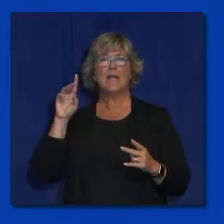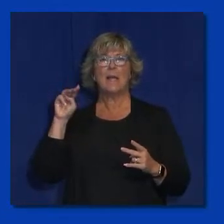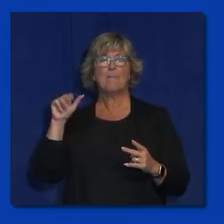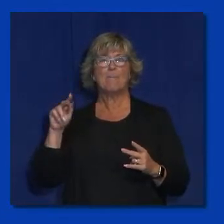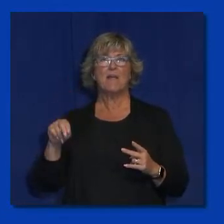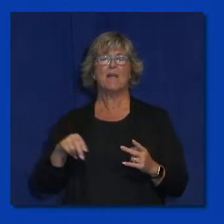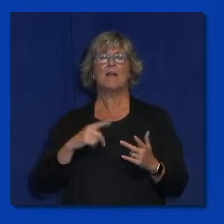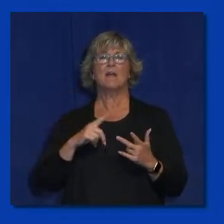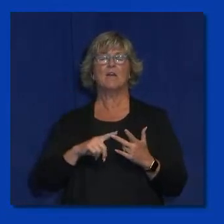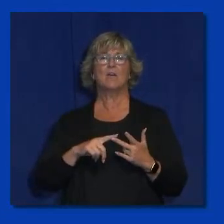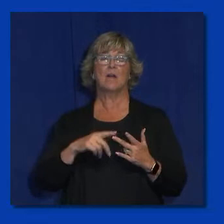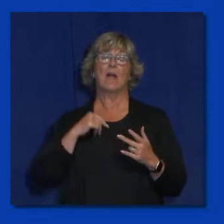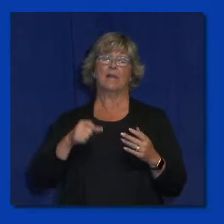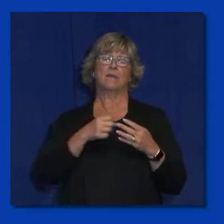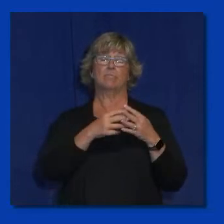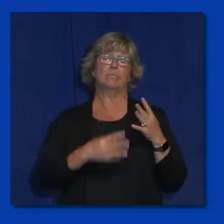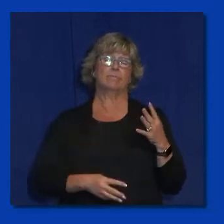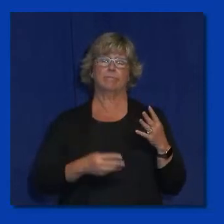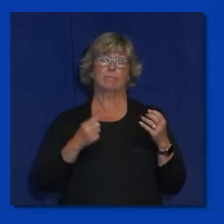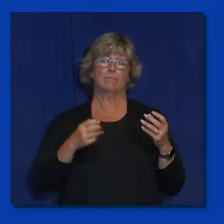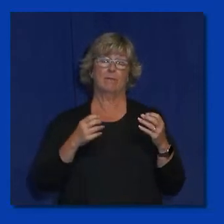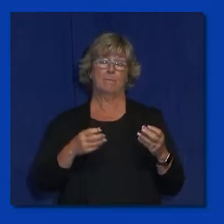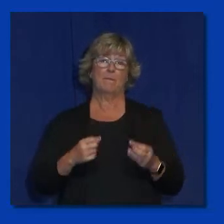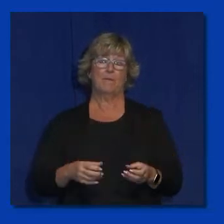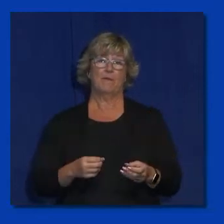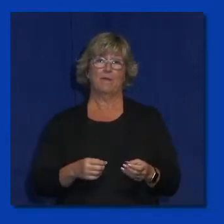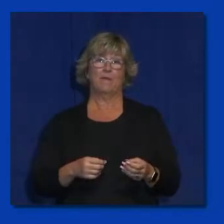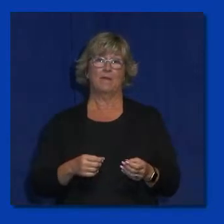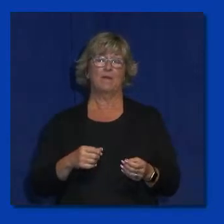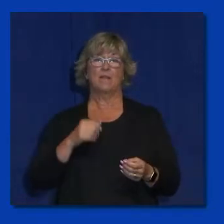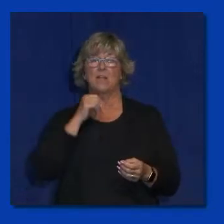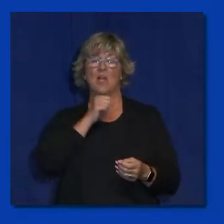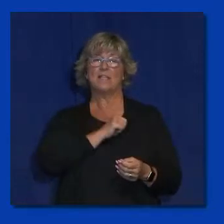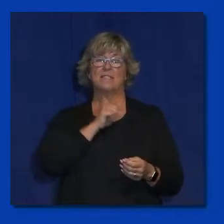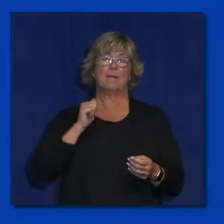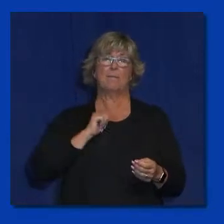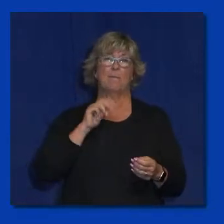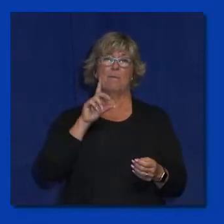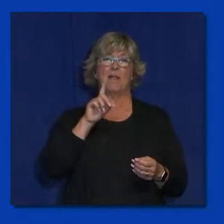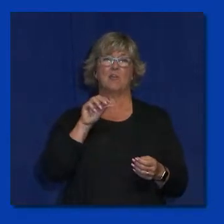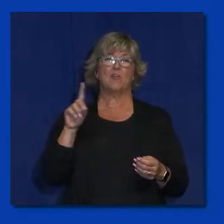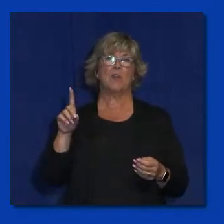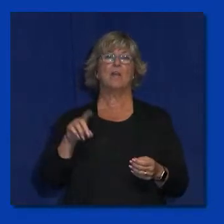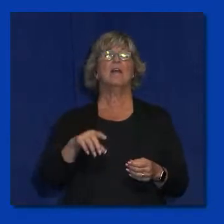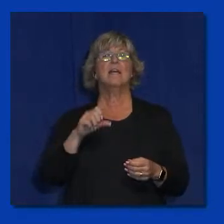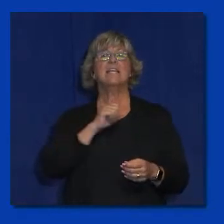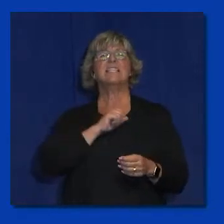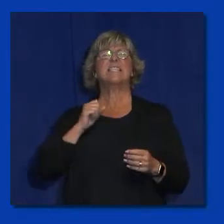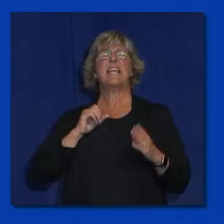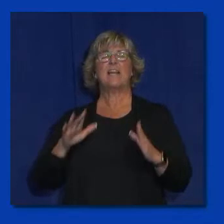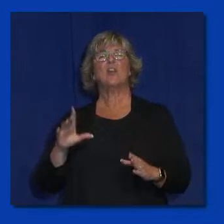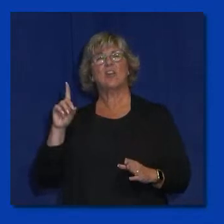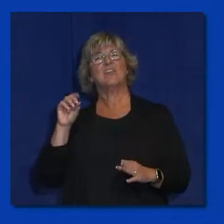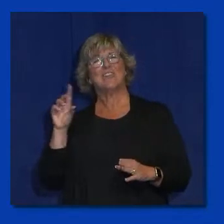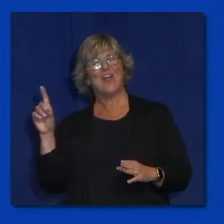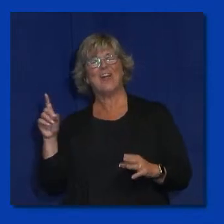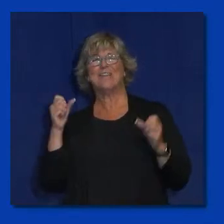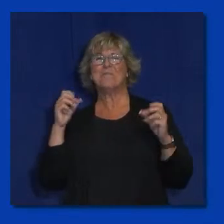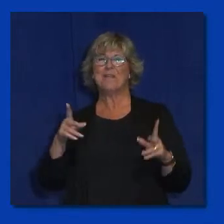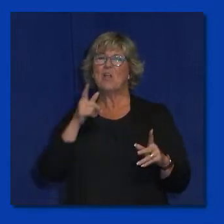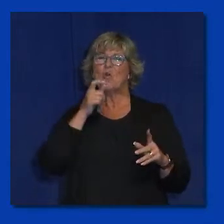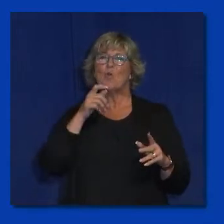Dodd, I could go on, not Assemblymember Dodd, Senator Dodd, so many members of the